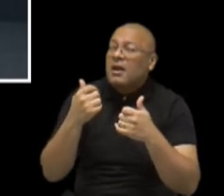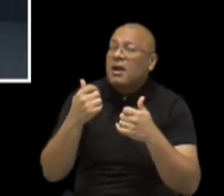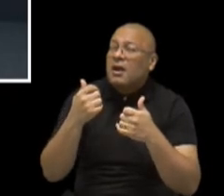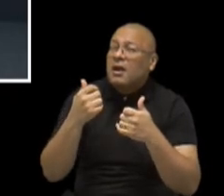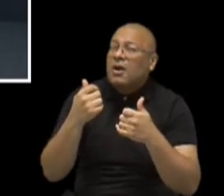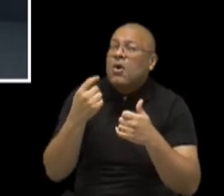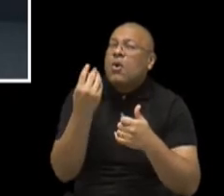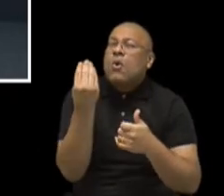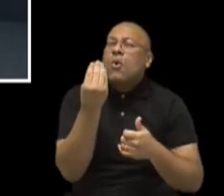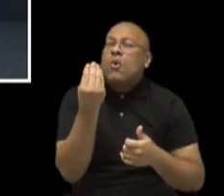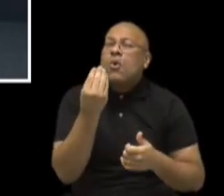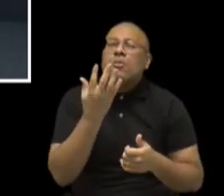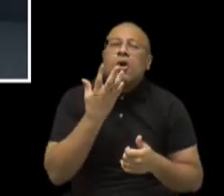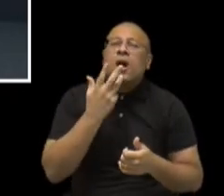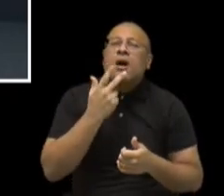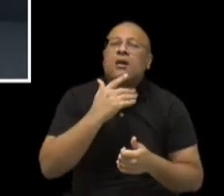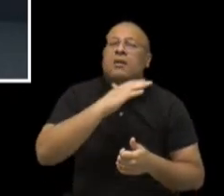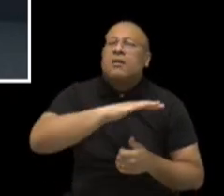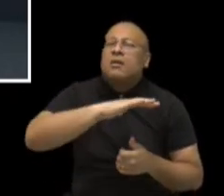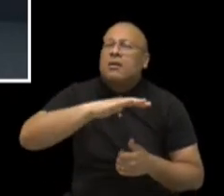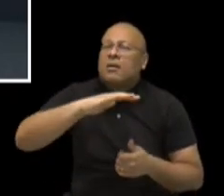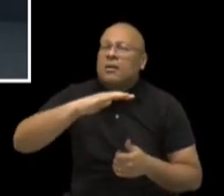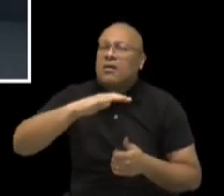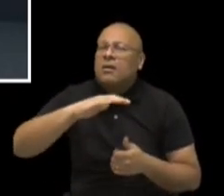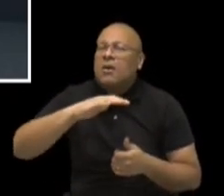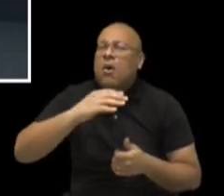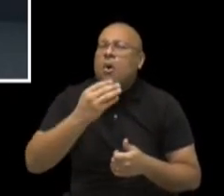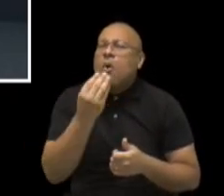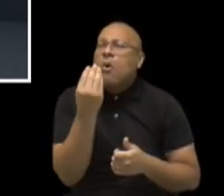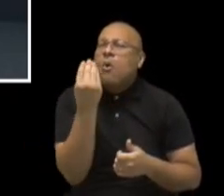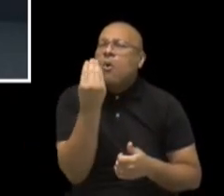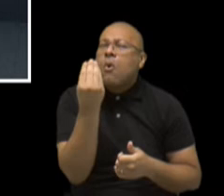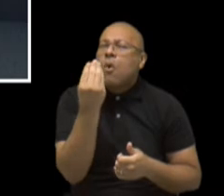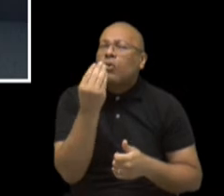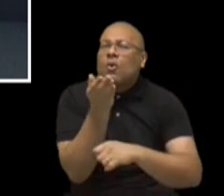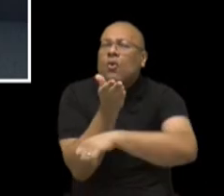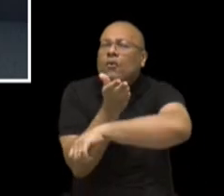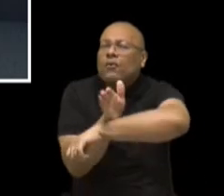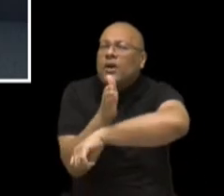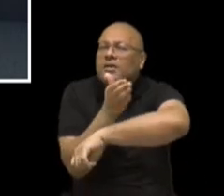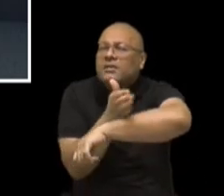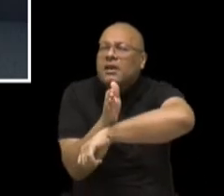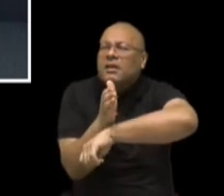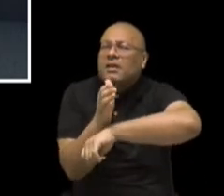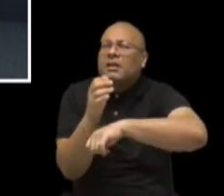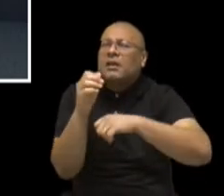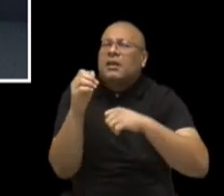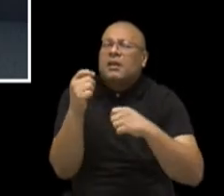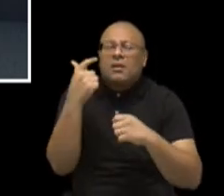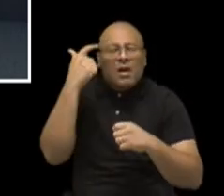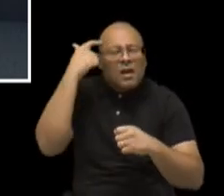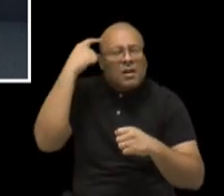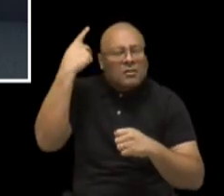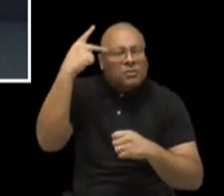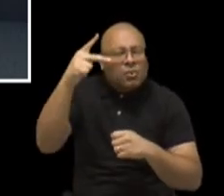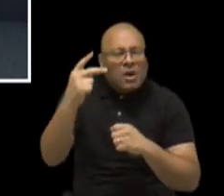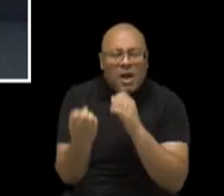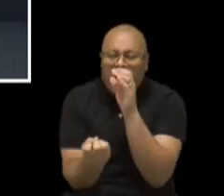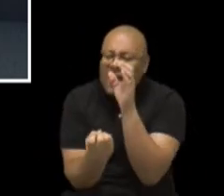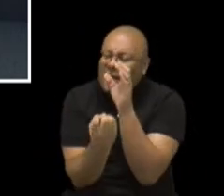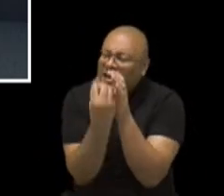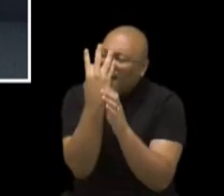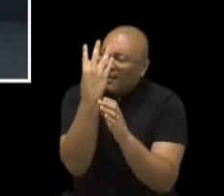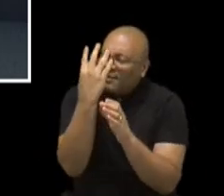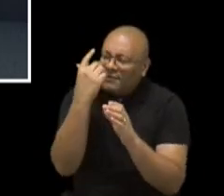kids, when we think about MMissoni, how did you train and exercise your creativity during